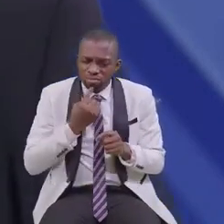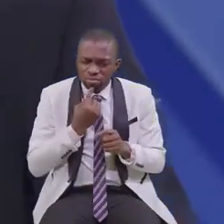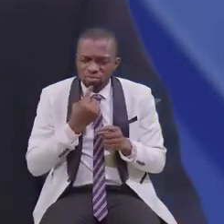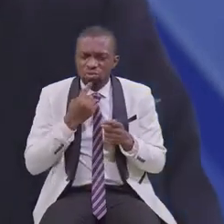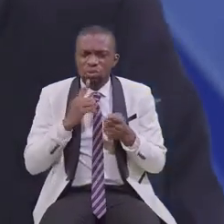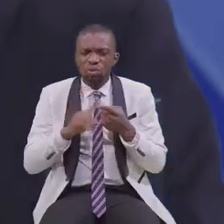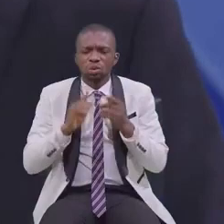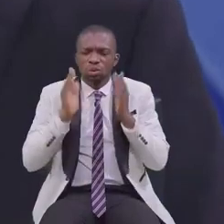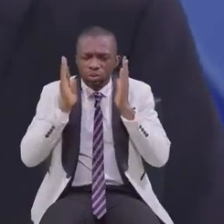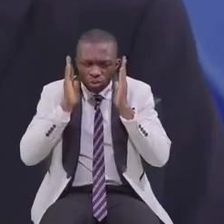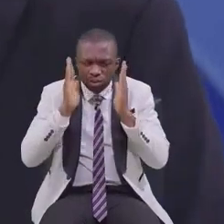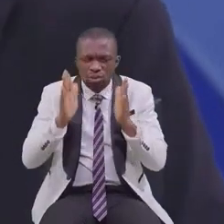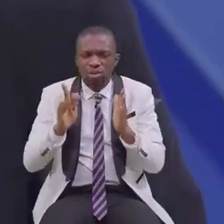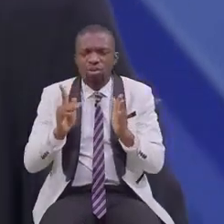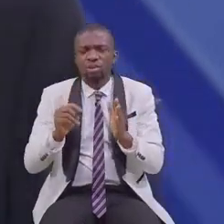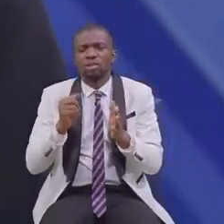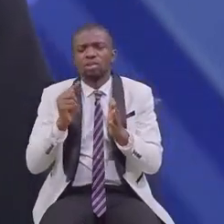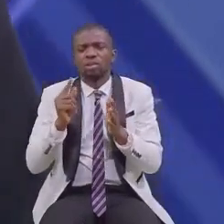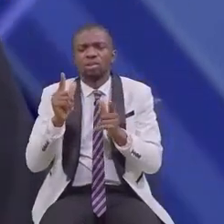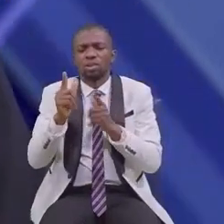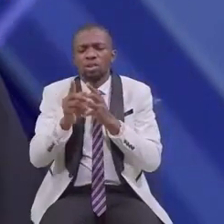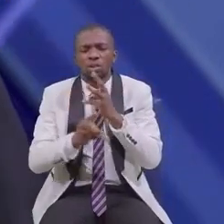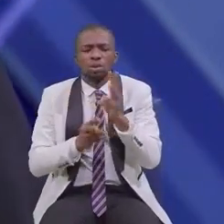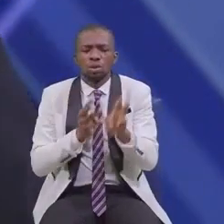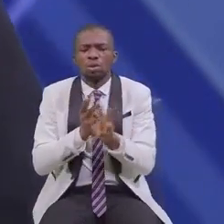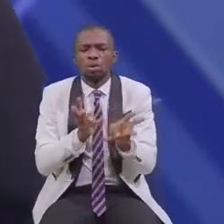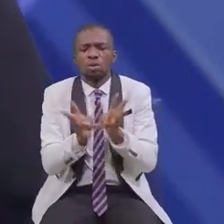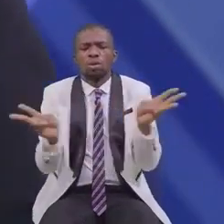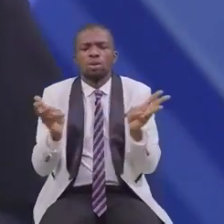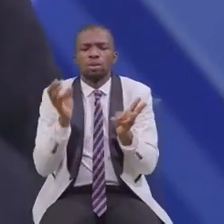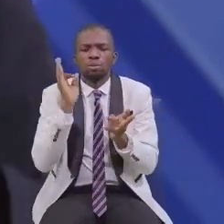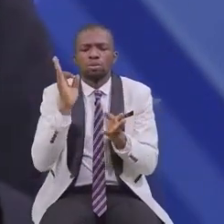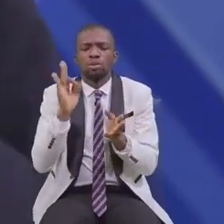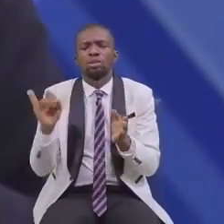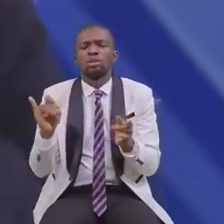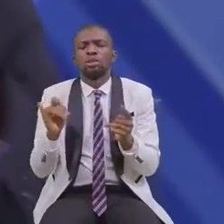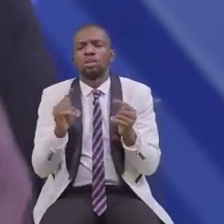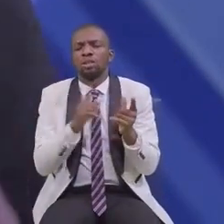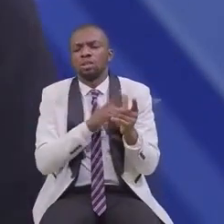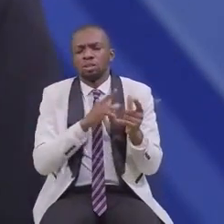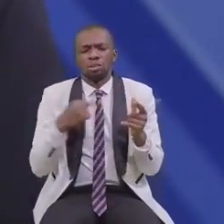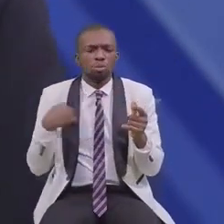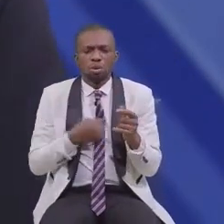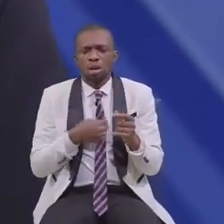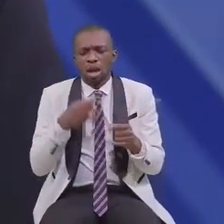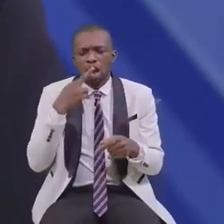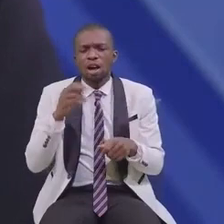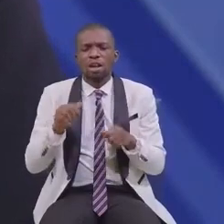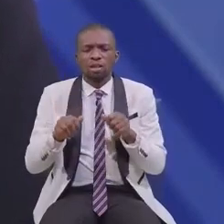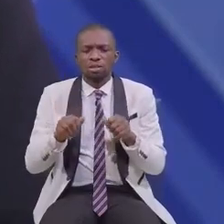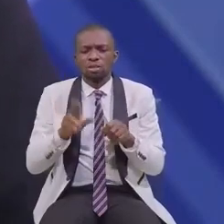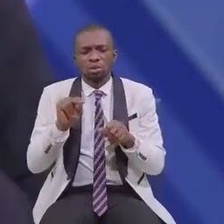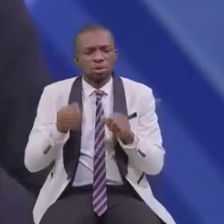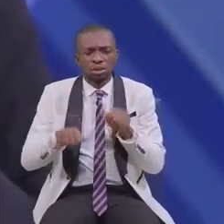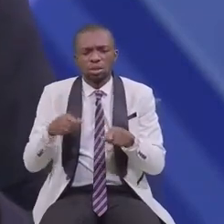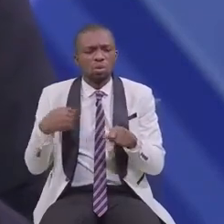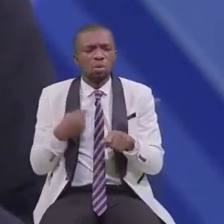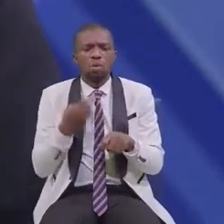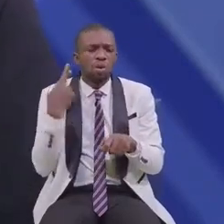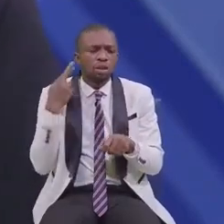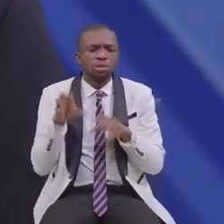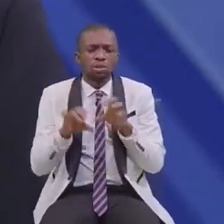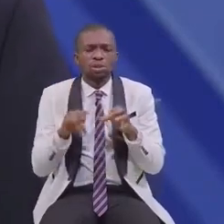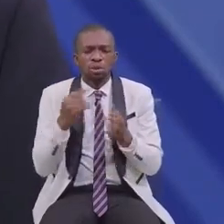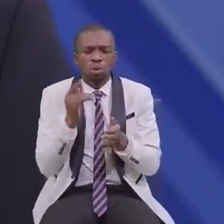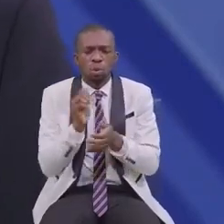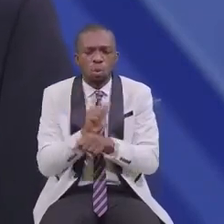doubt, we have been doing the work, but the Lord is requesting for more efforts to be put